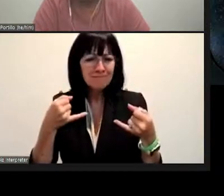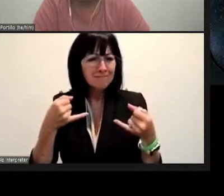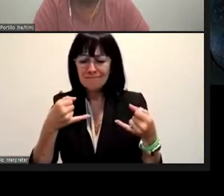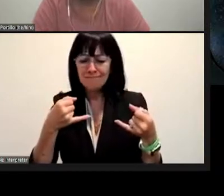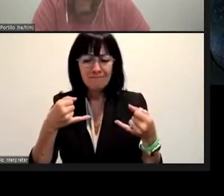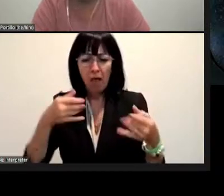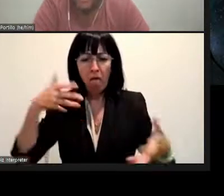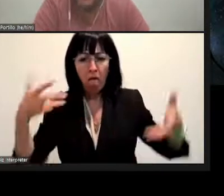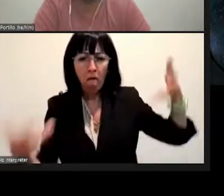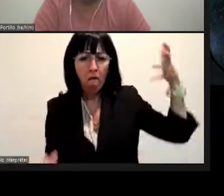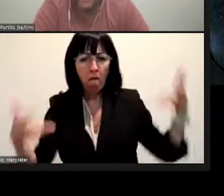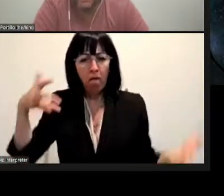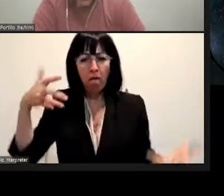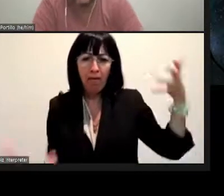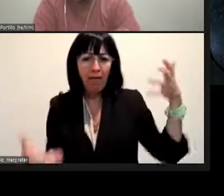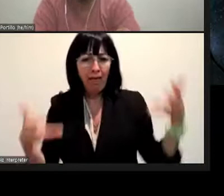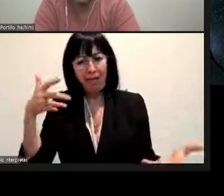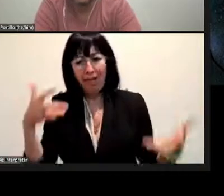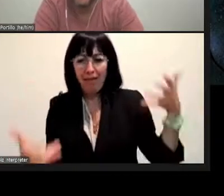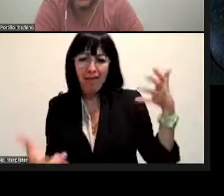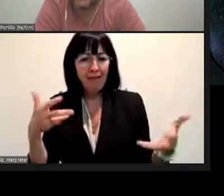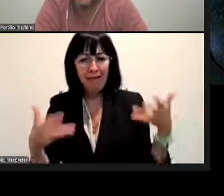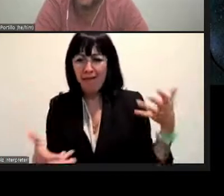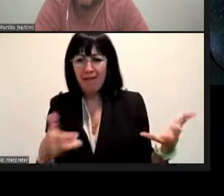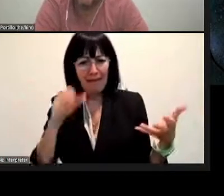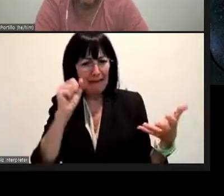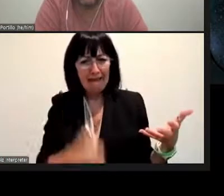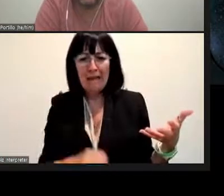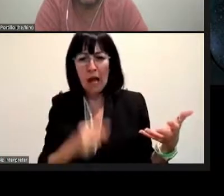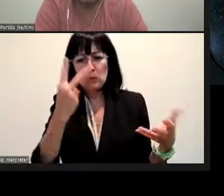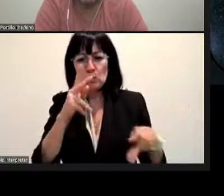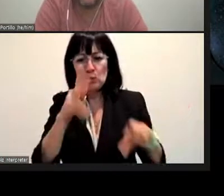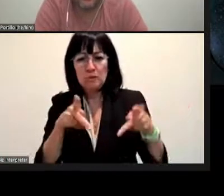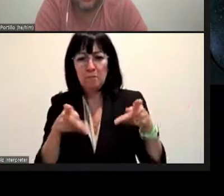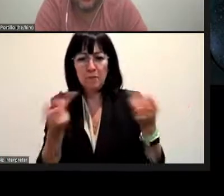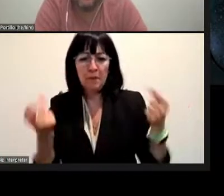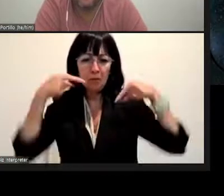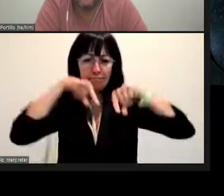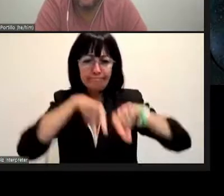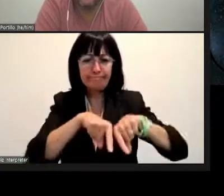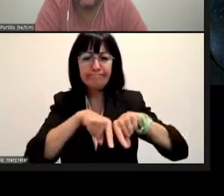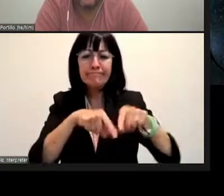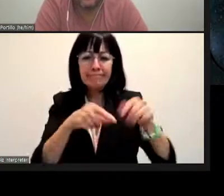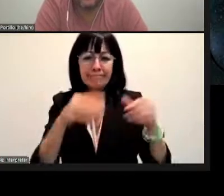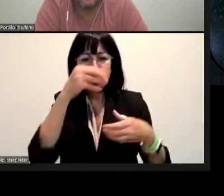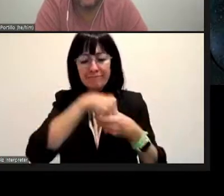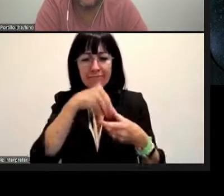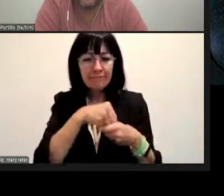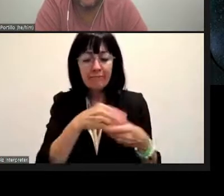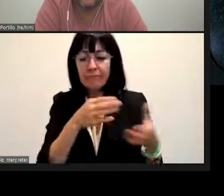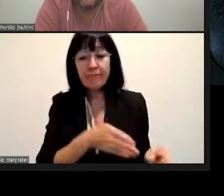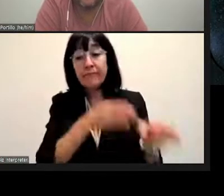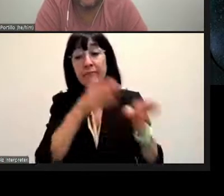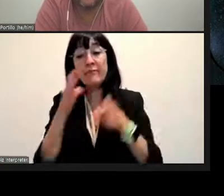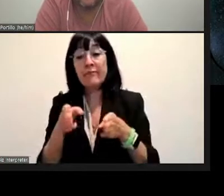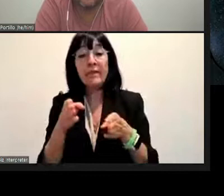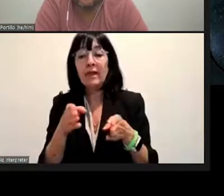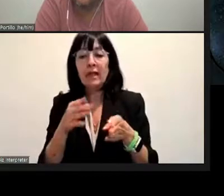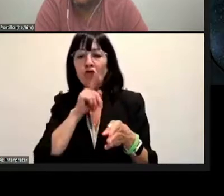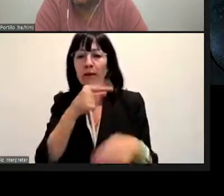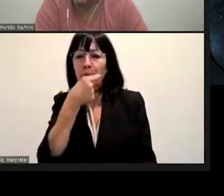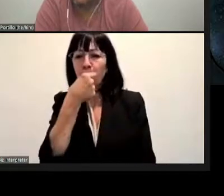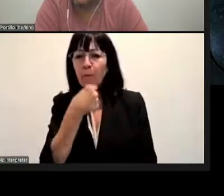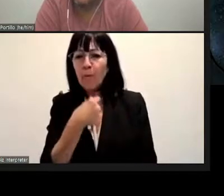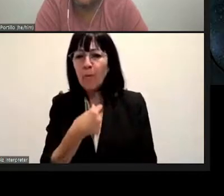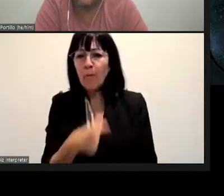definite sign of masculinity, to skinny jeans being what shows you a man, and in between. So that is also, so you're like, I